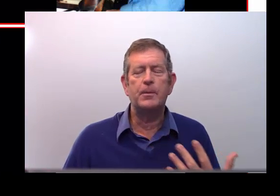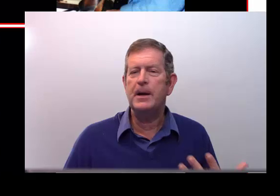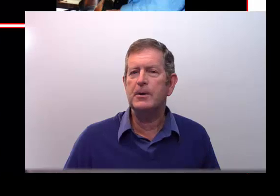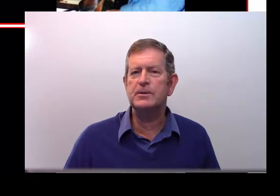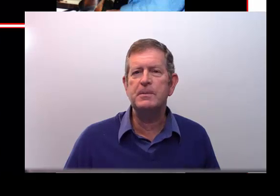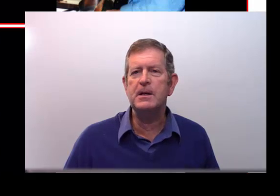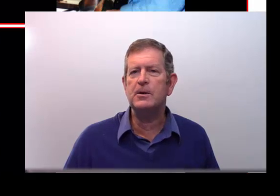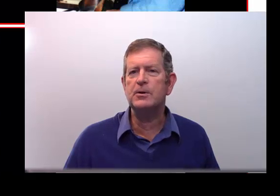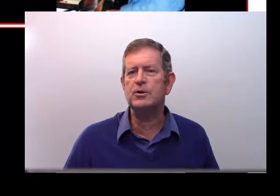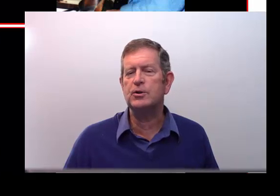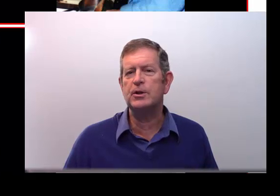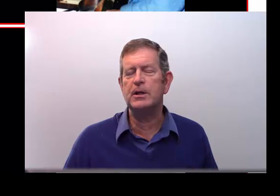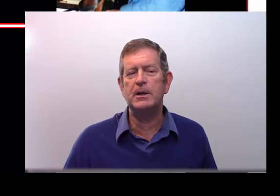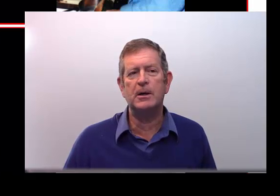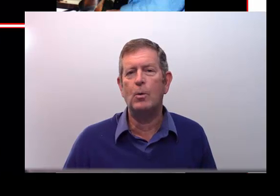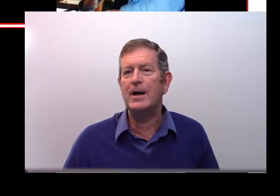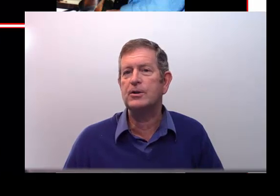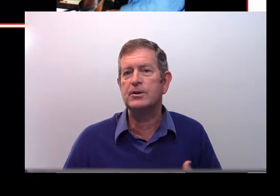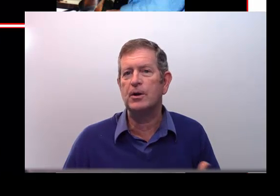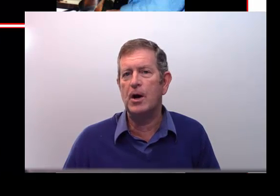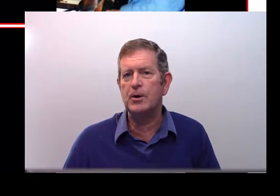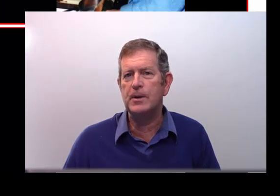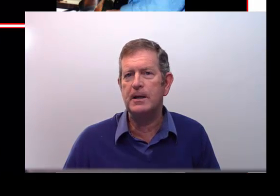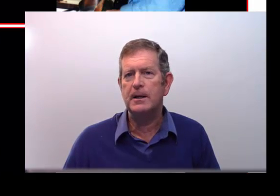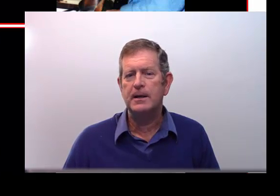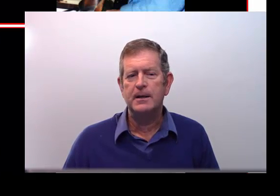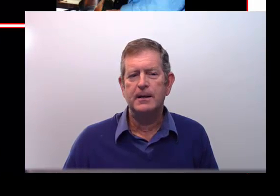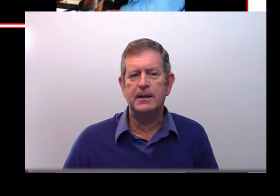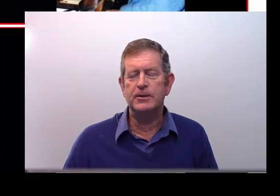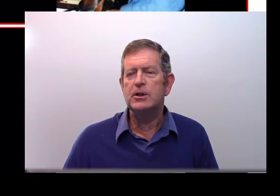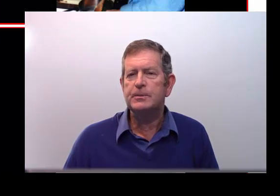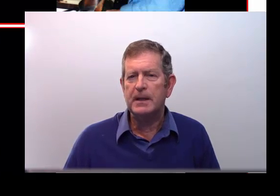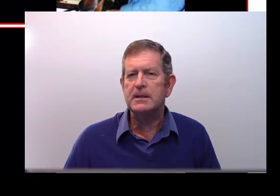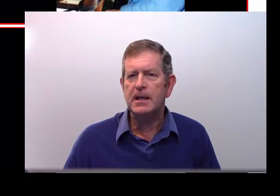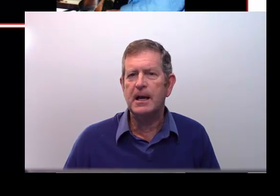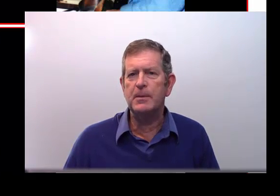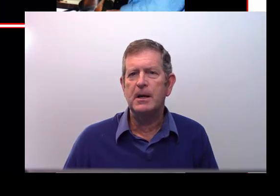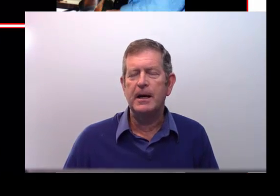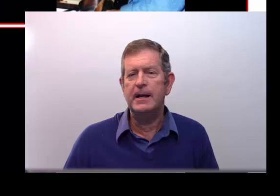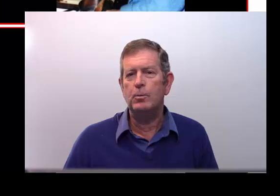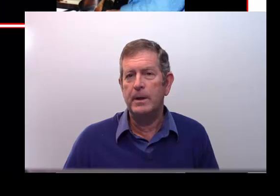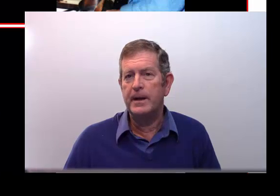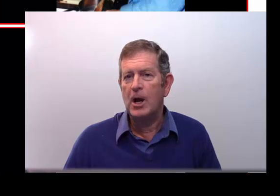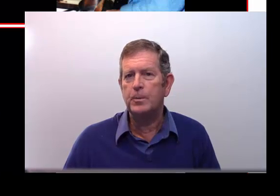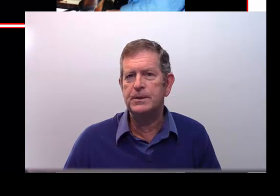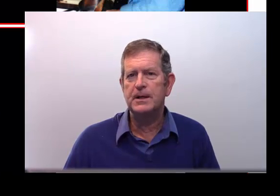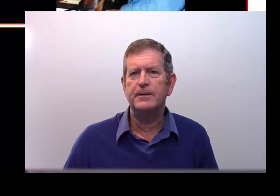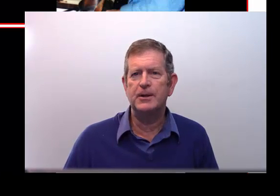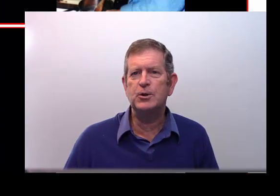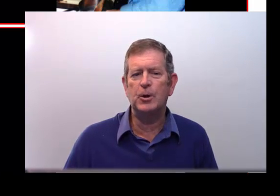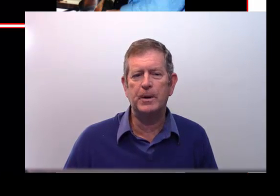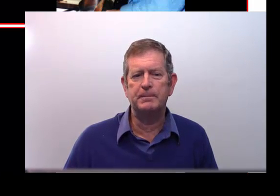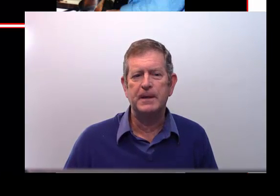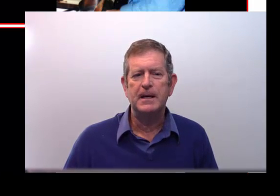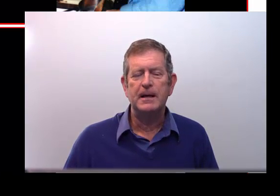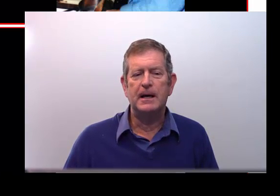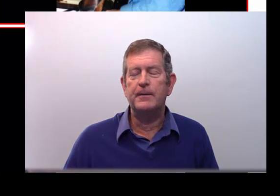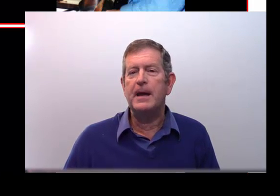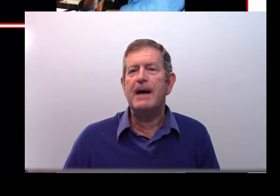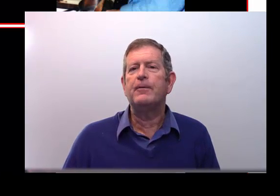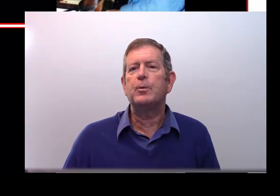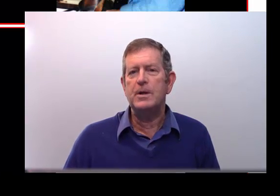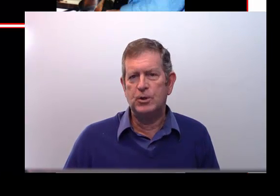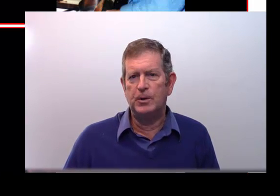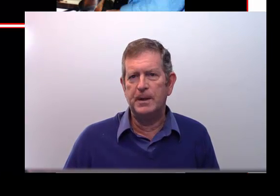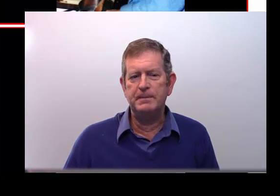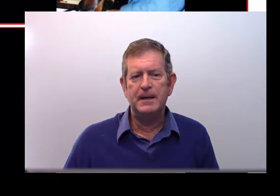She prepares meals. She washes the laundry. She spends time with and helps the children.